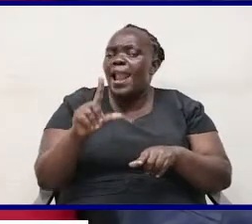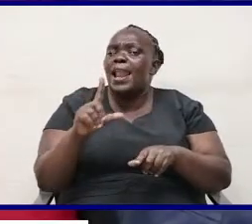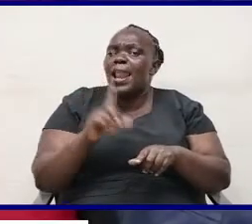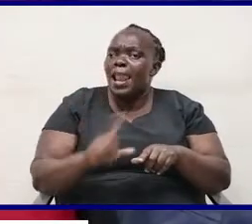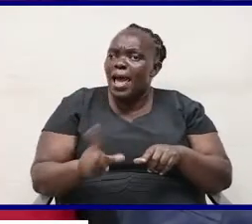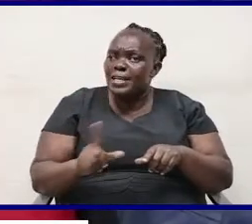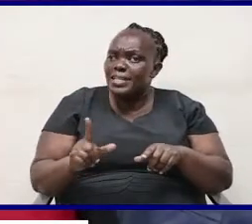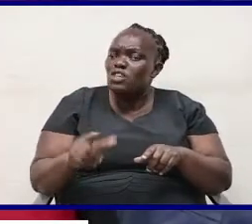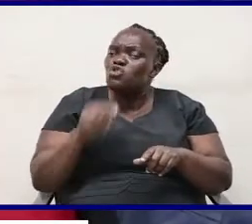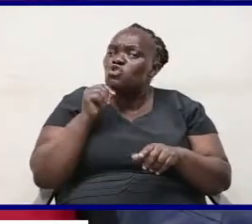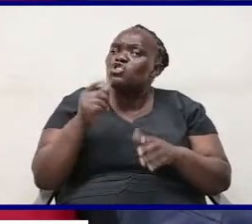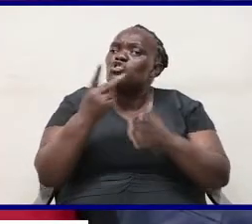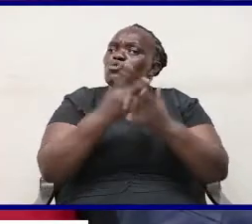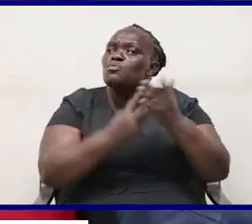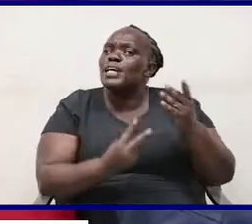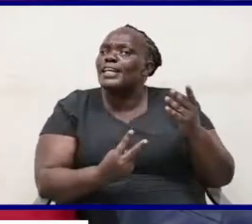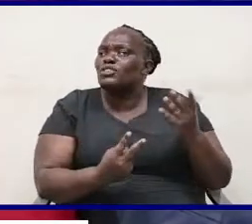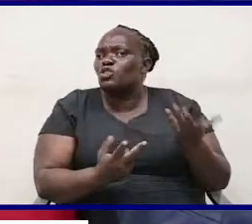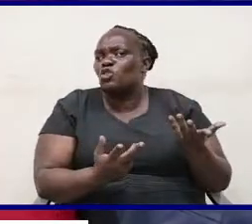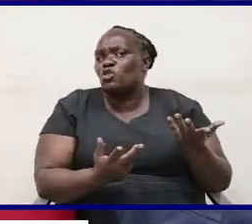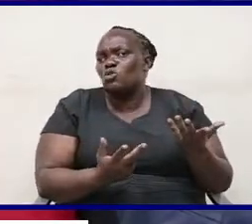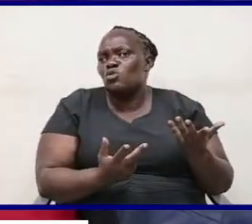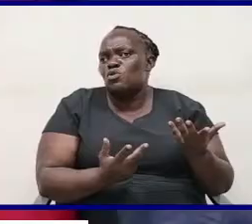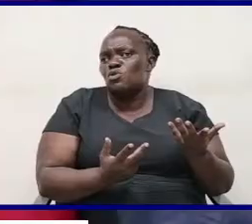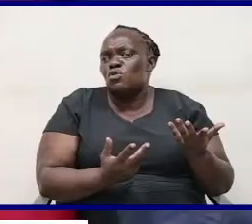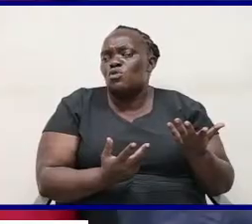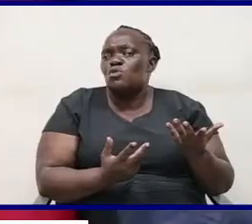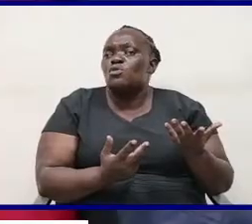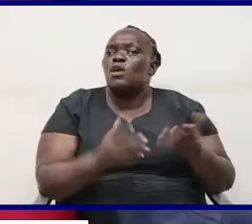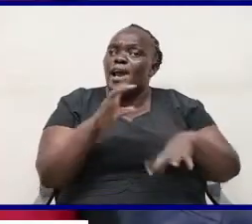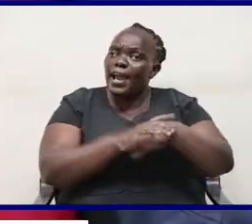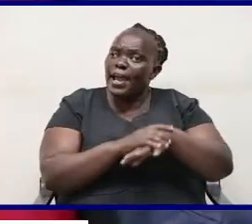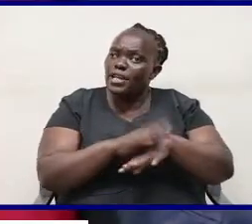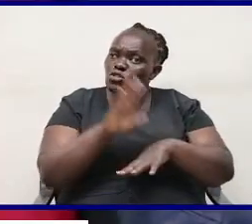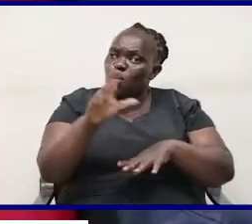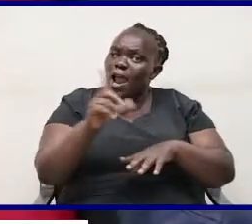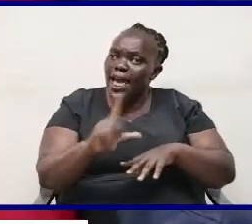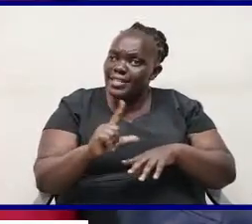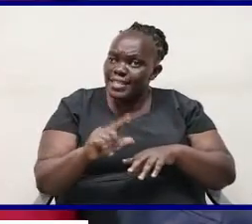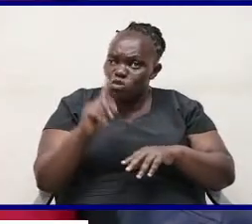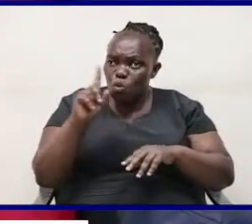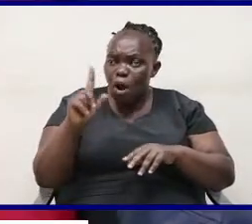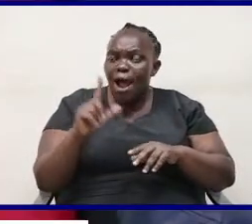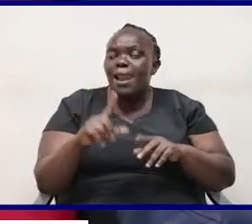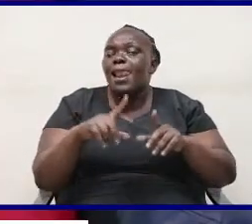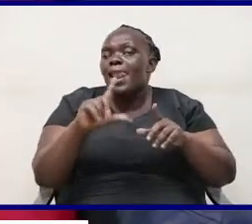from duplication and you're able to get your license